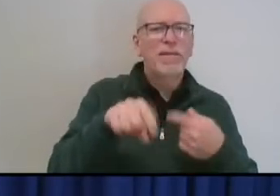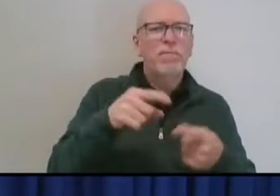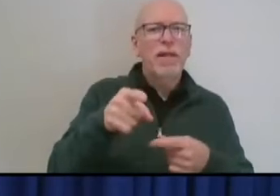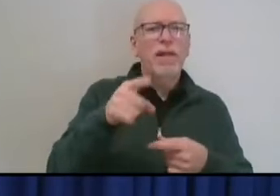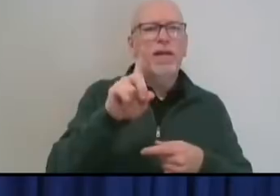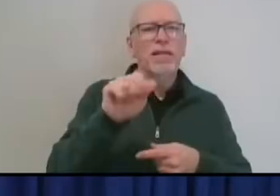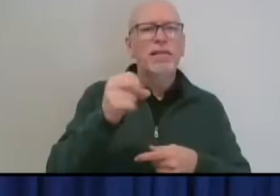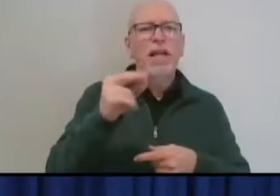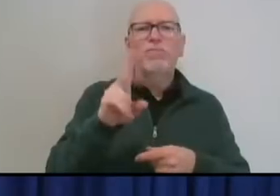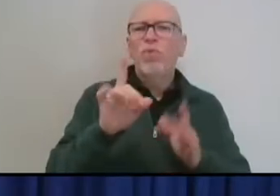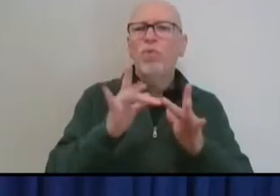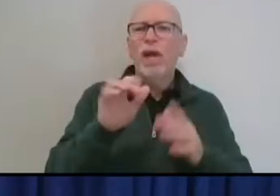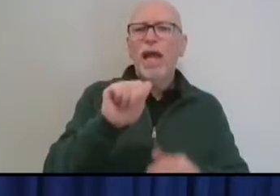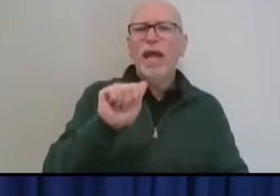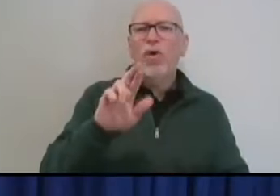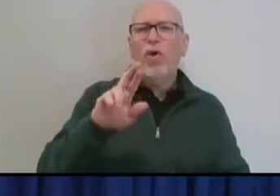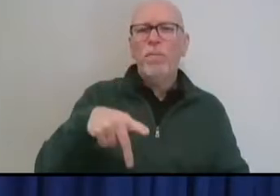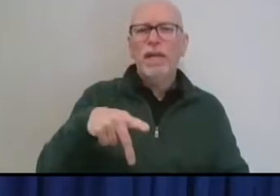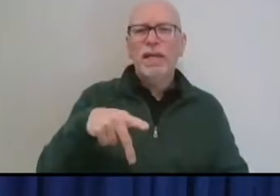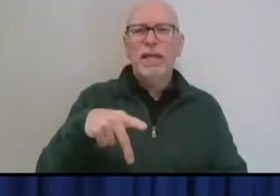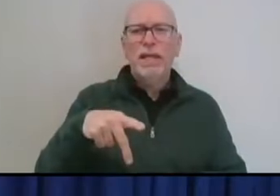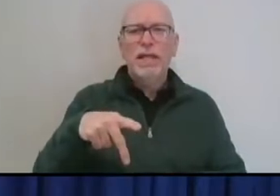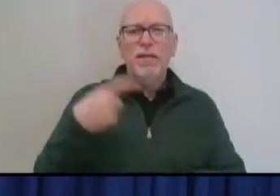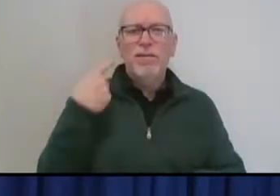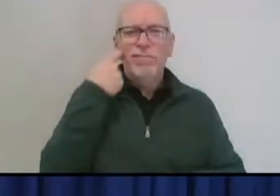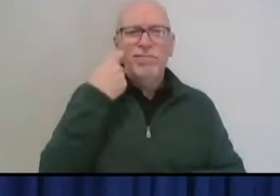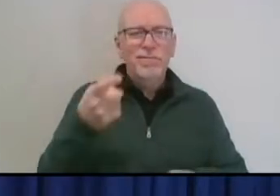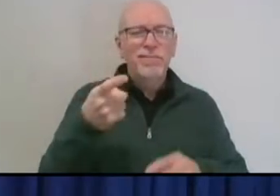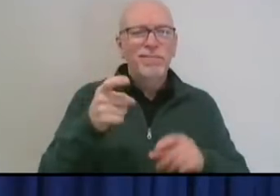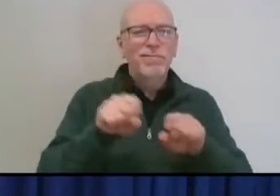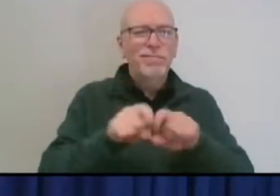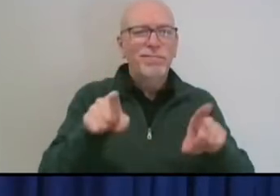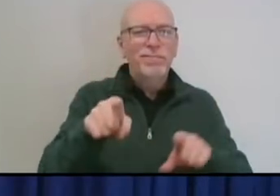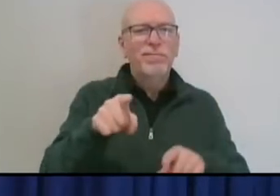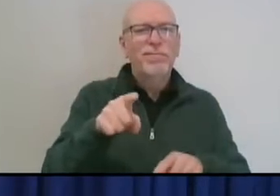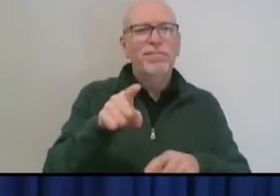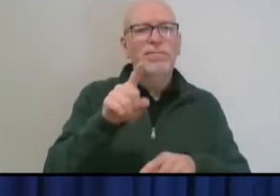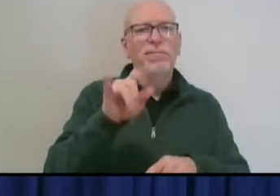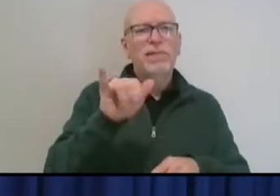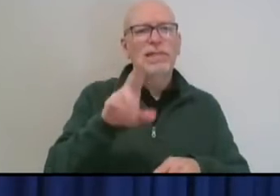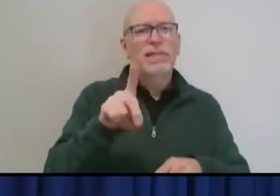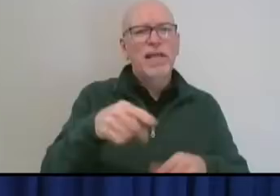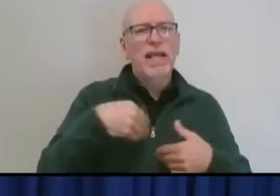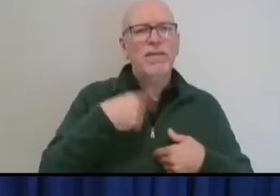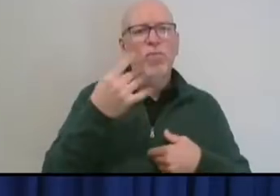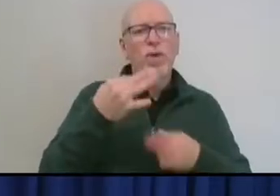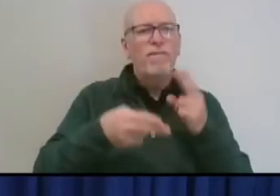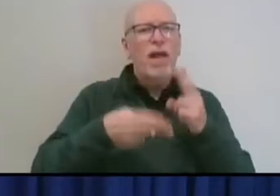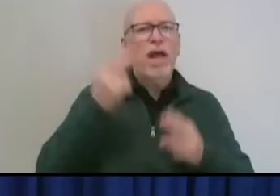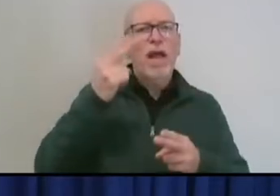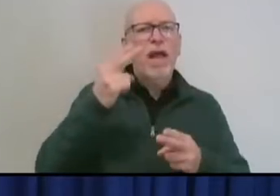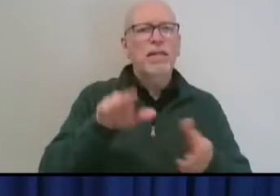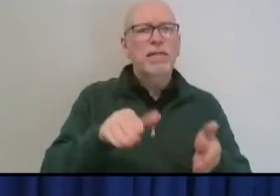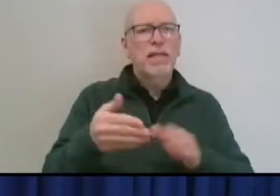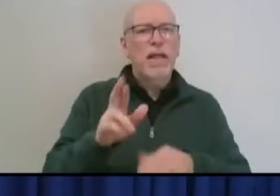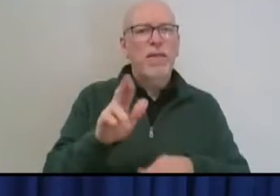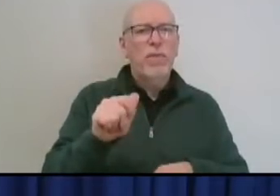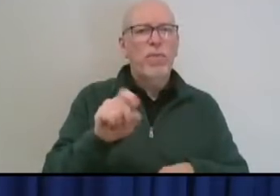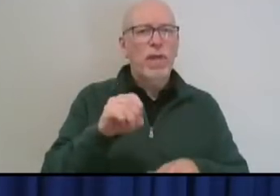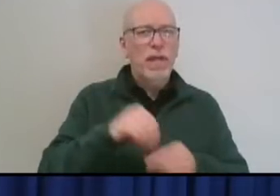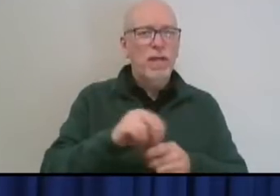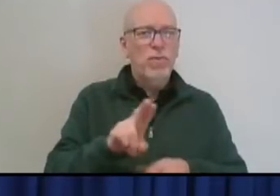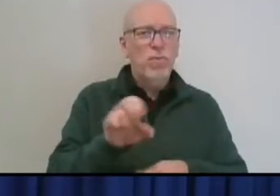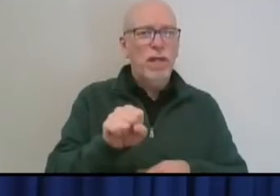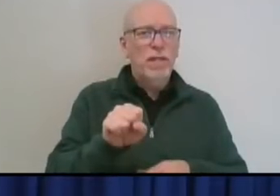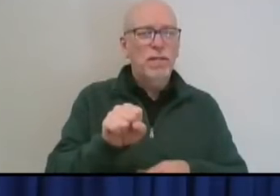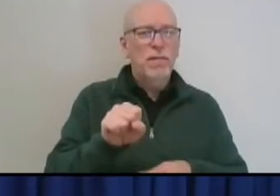dashboard that AARP recently released. It ranked Indiana as having one of the highest death rates in the country